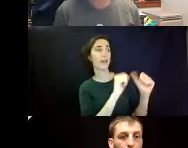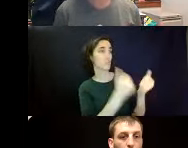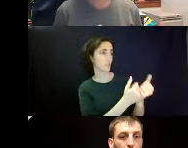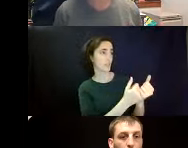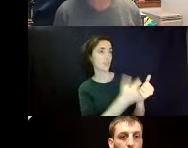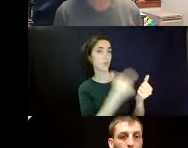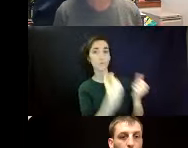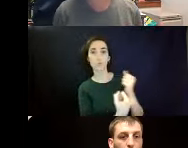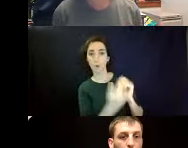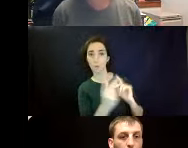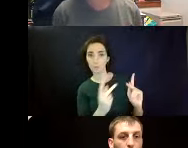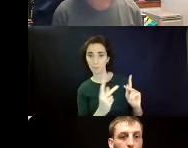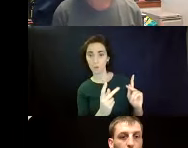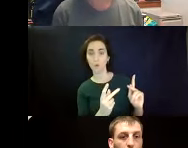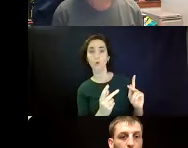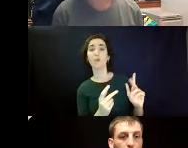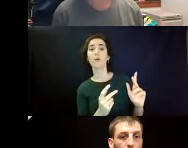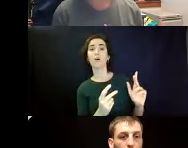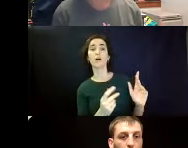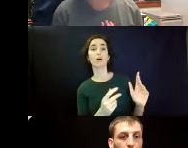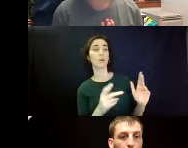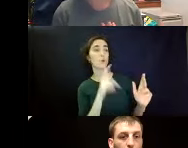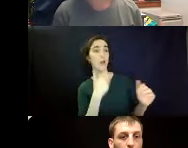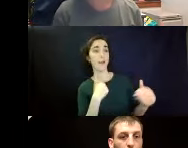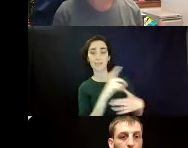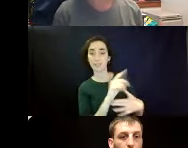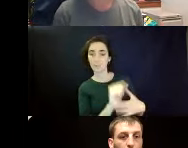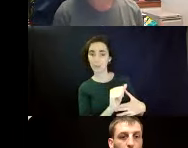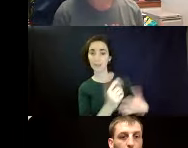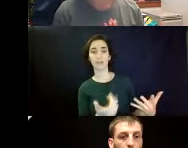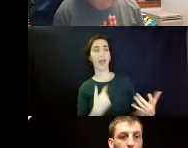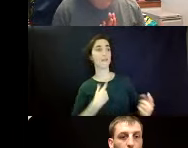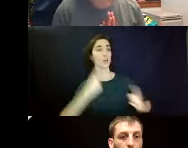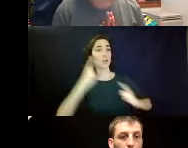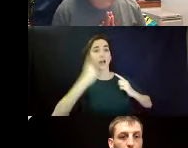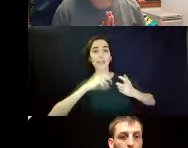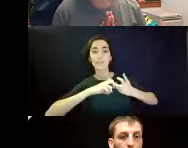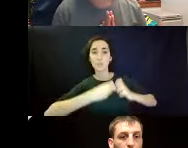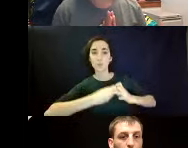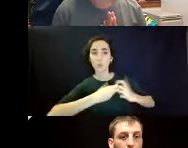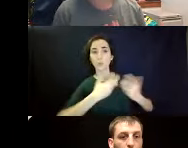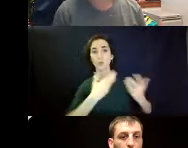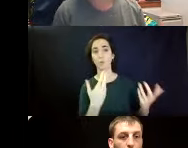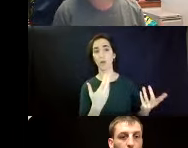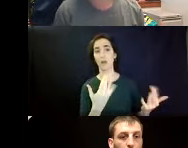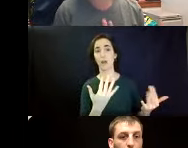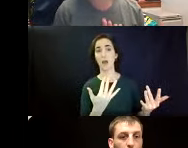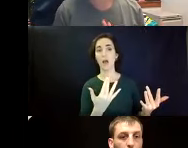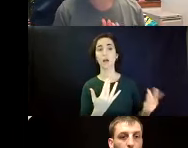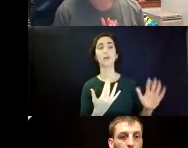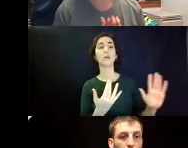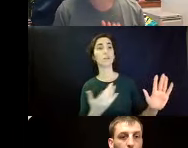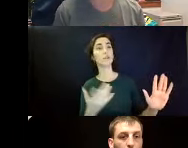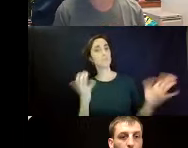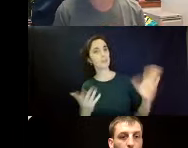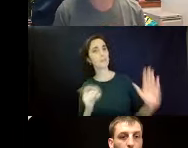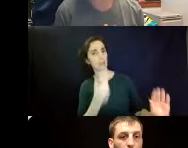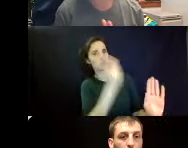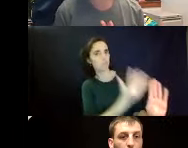support people who have disabilities, they have cognitive issues. Please when